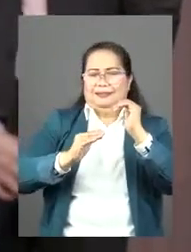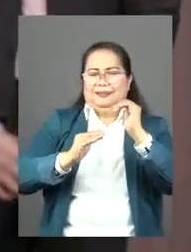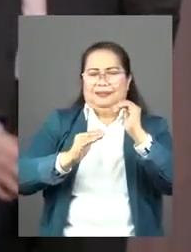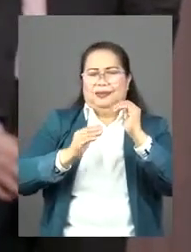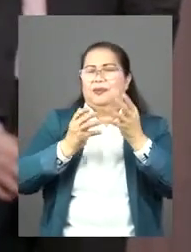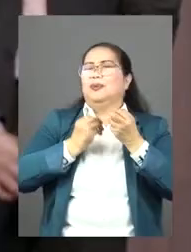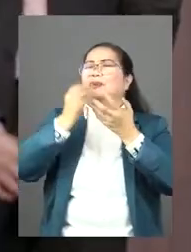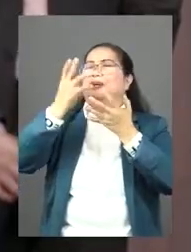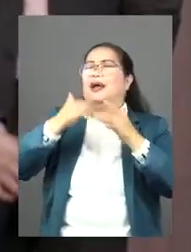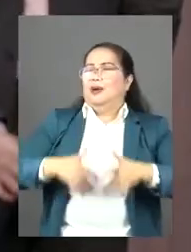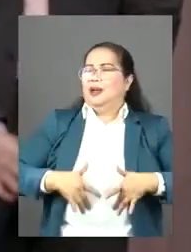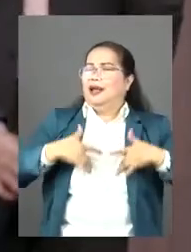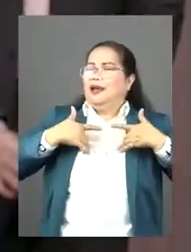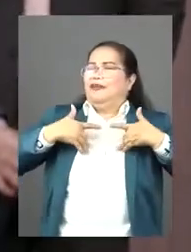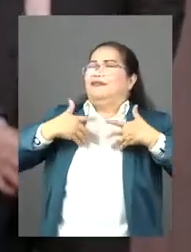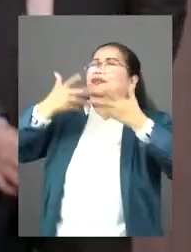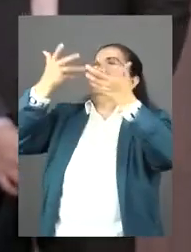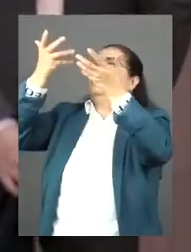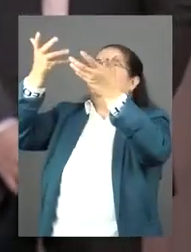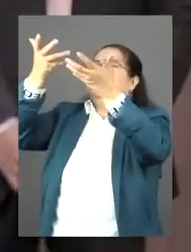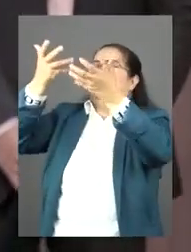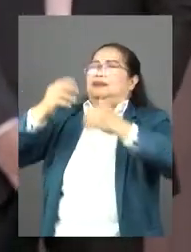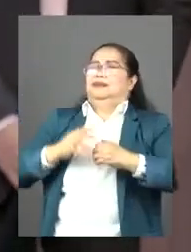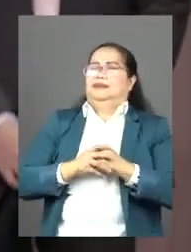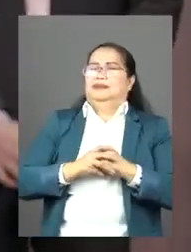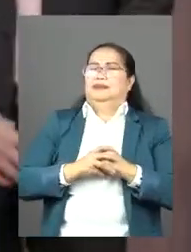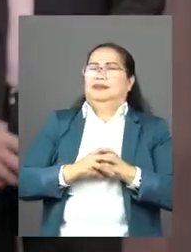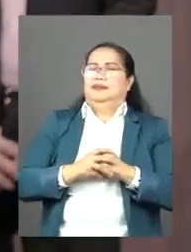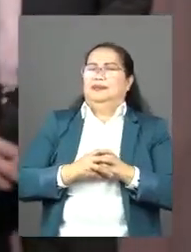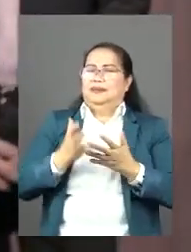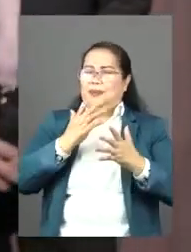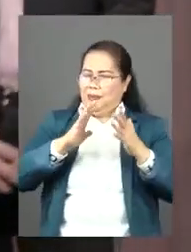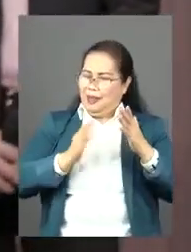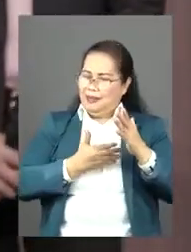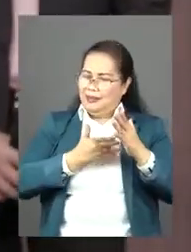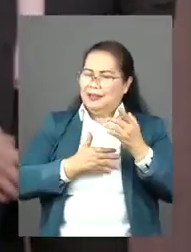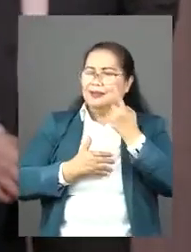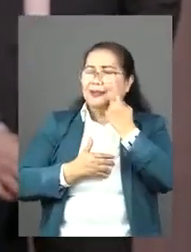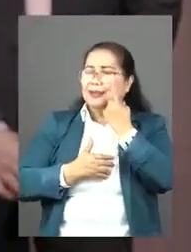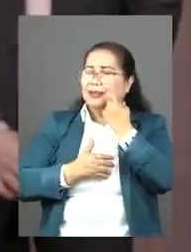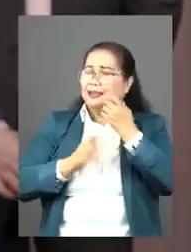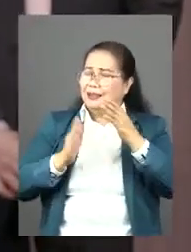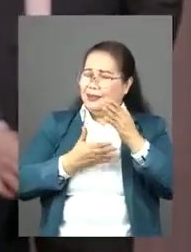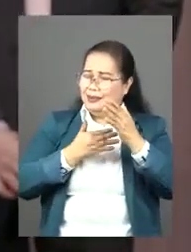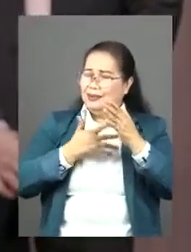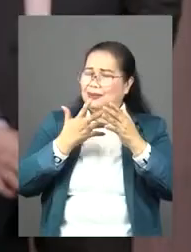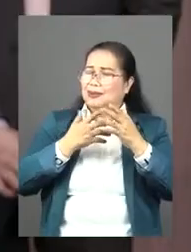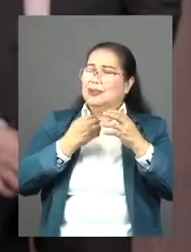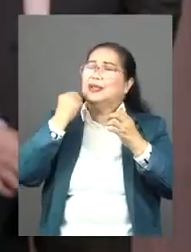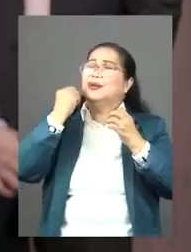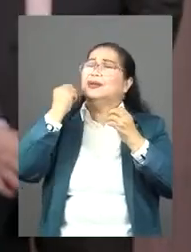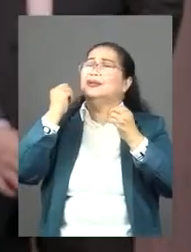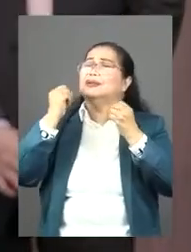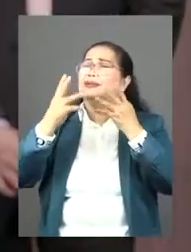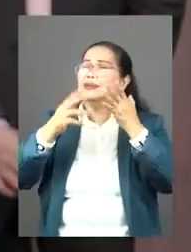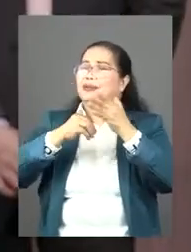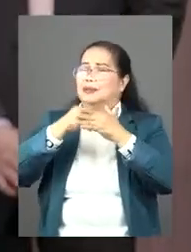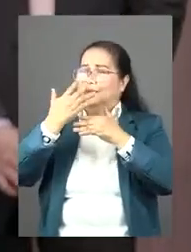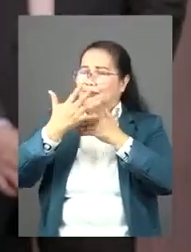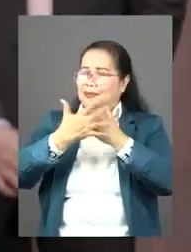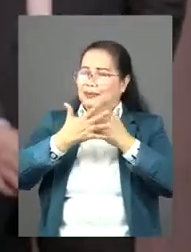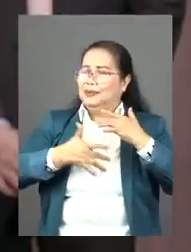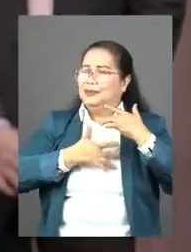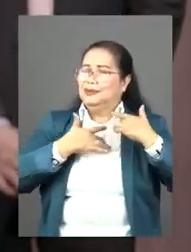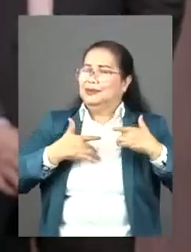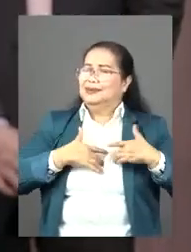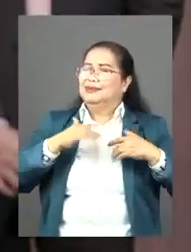We bring you our lives, Father. May the song that we just sang simply be the output of hearts that are